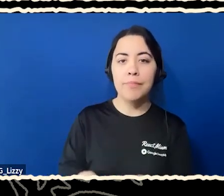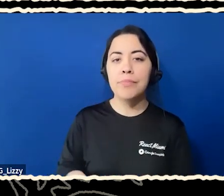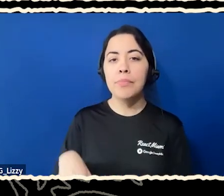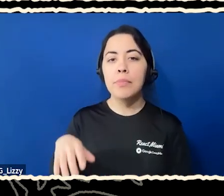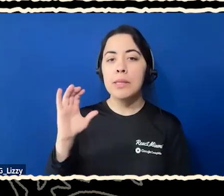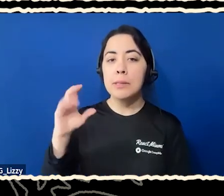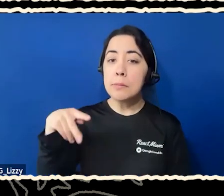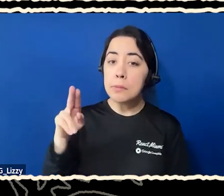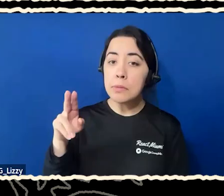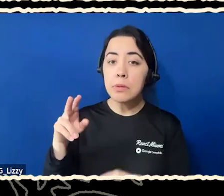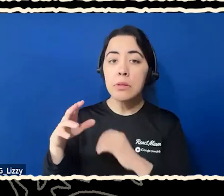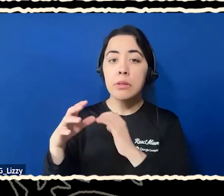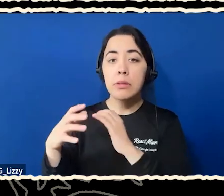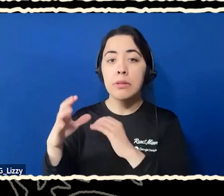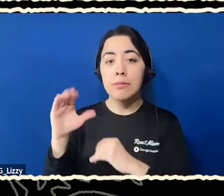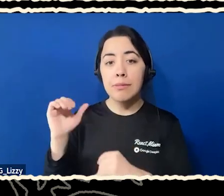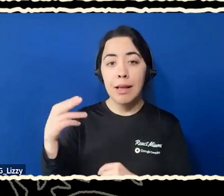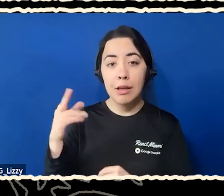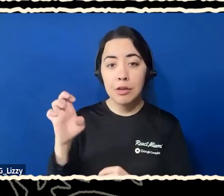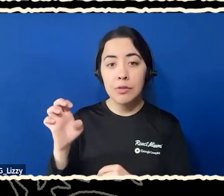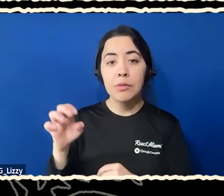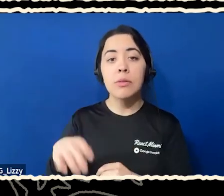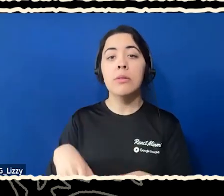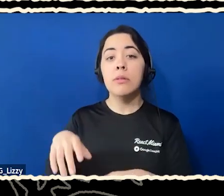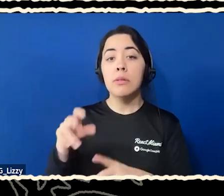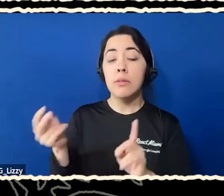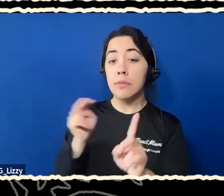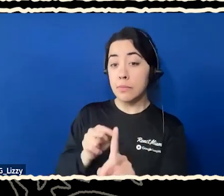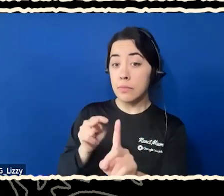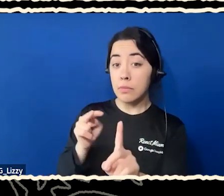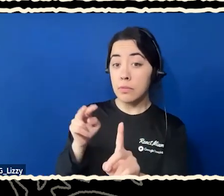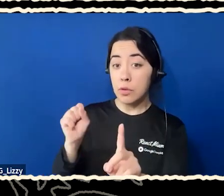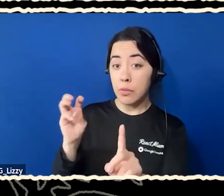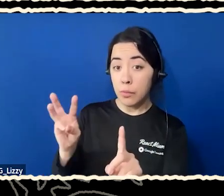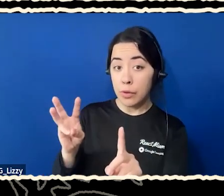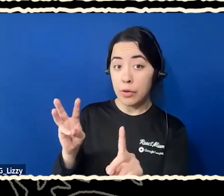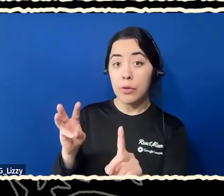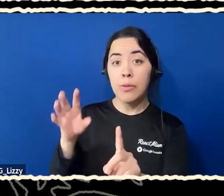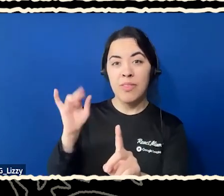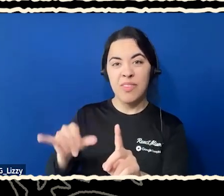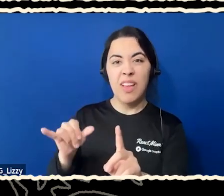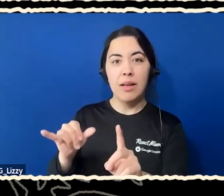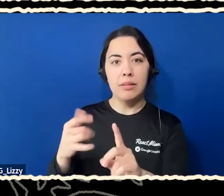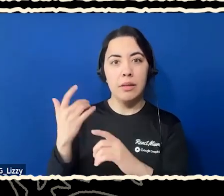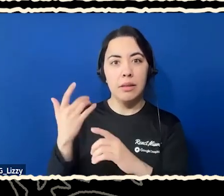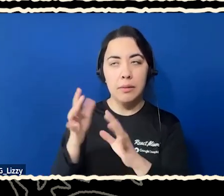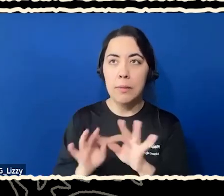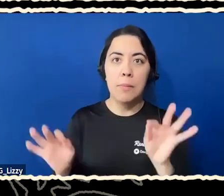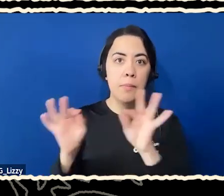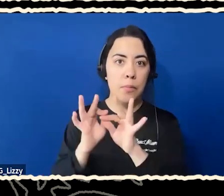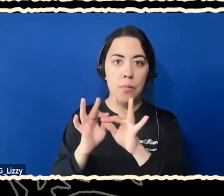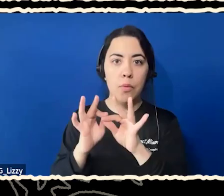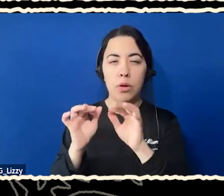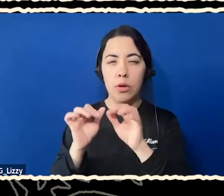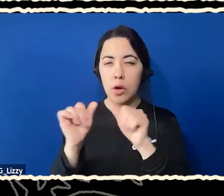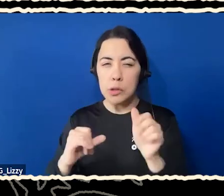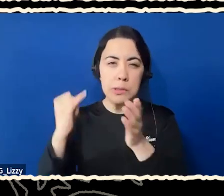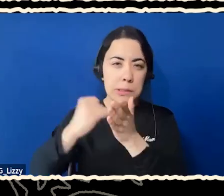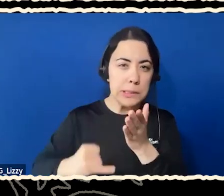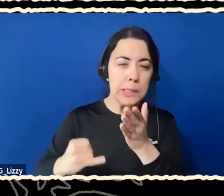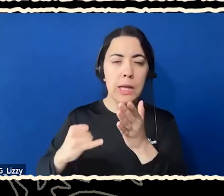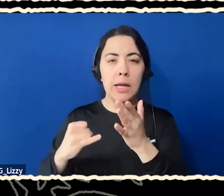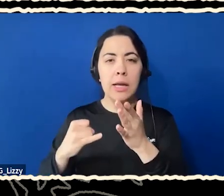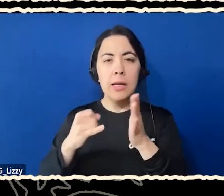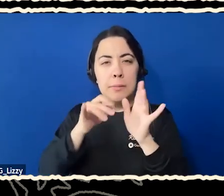caches, from a software perspective, caching is fundamental architectural pattern that improves system